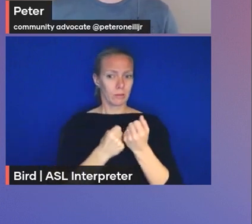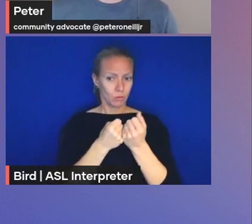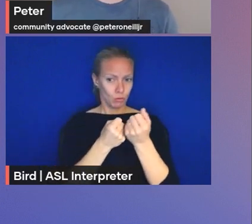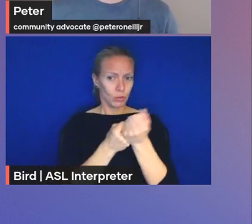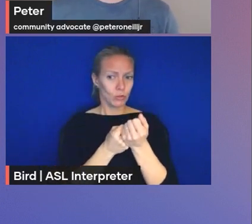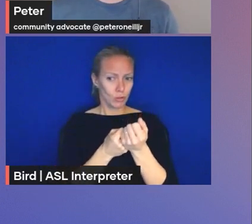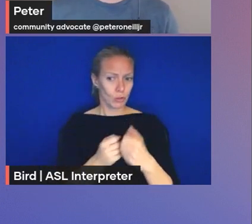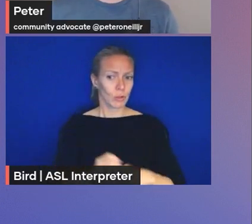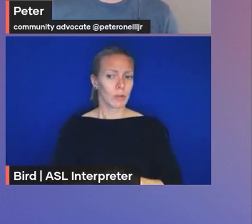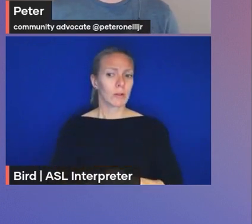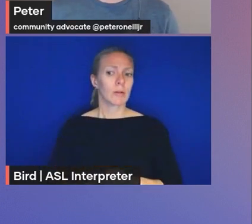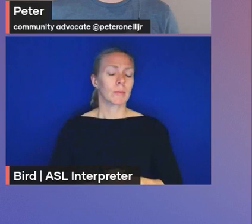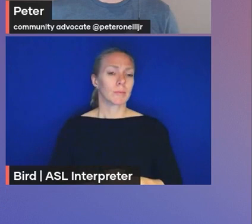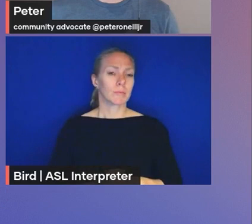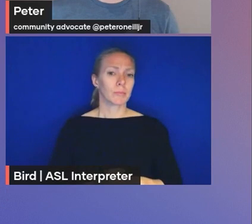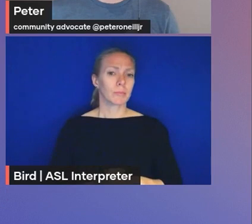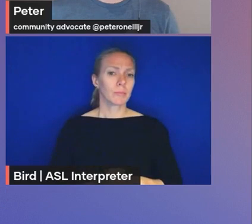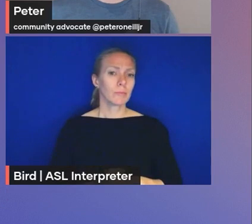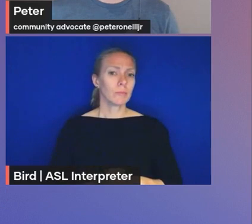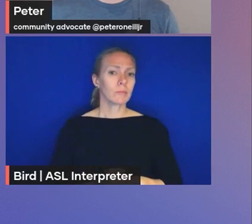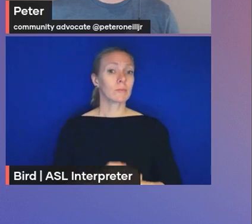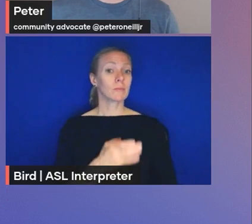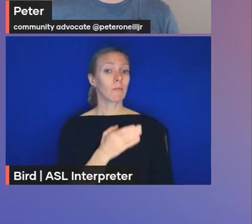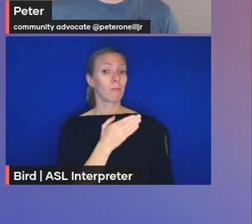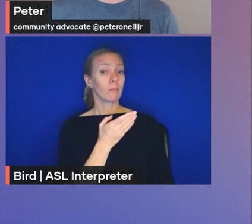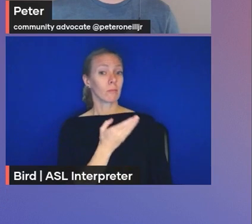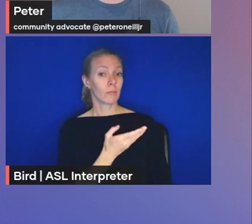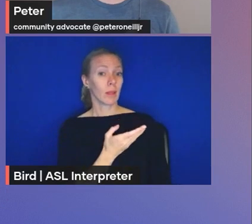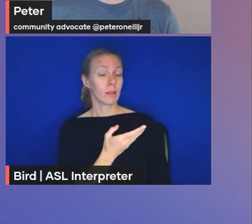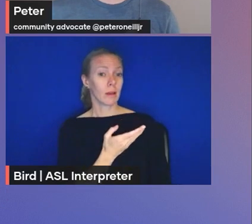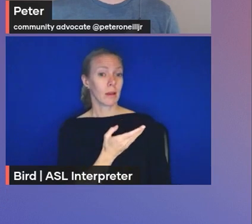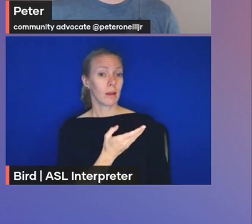Then here is the